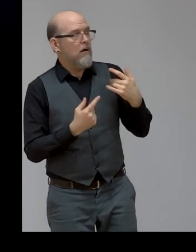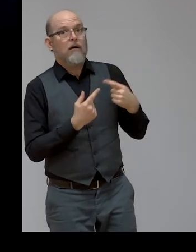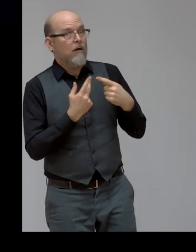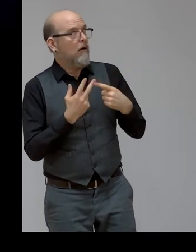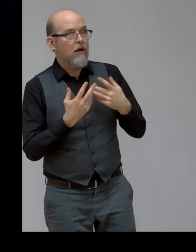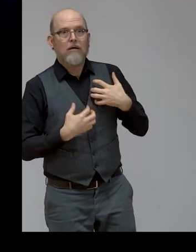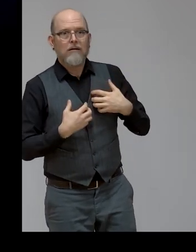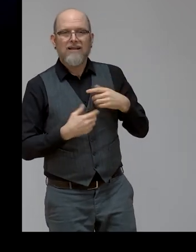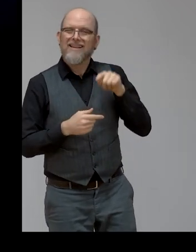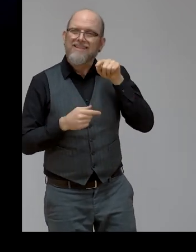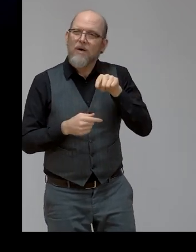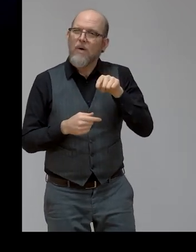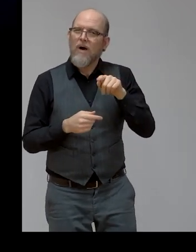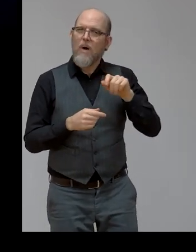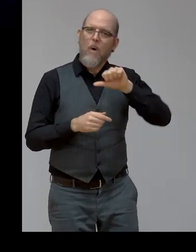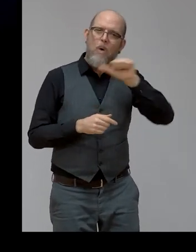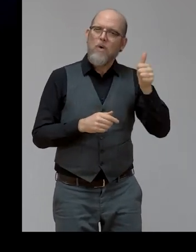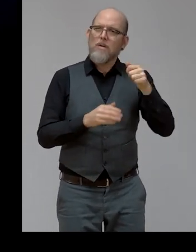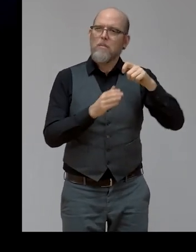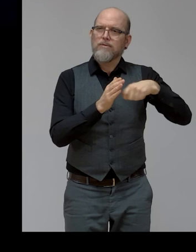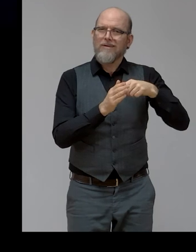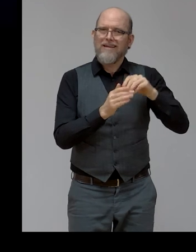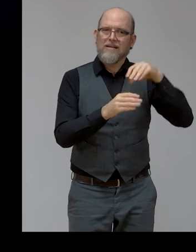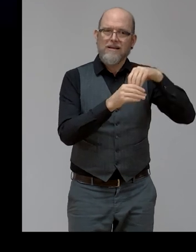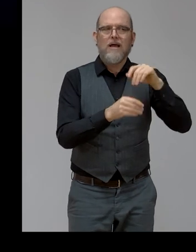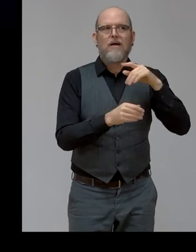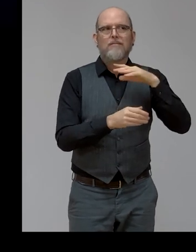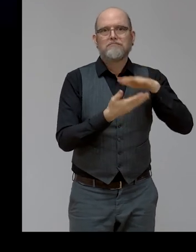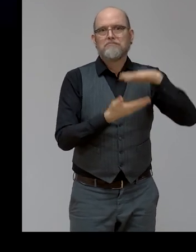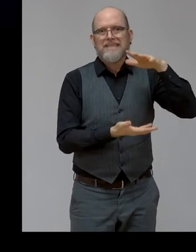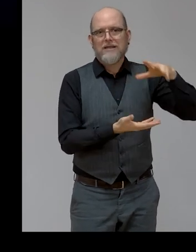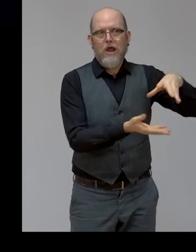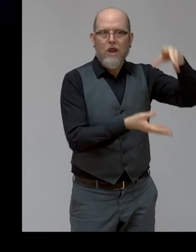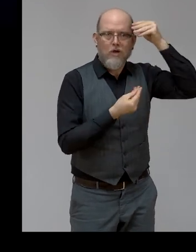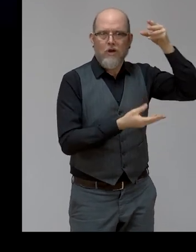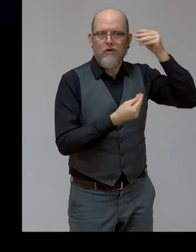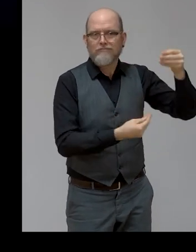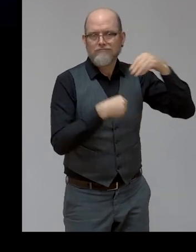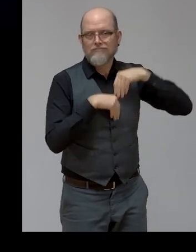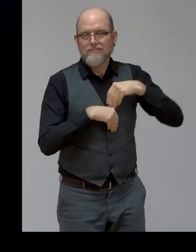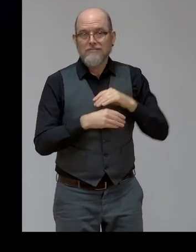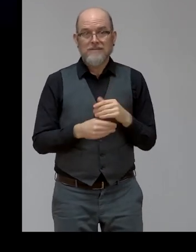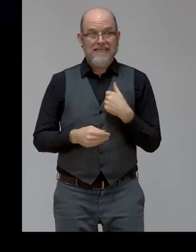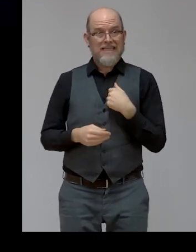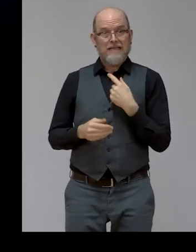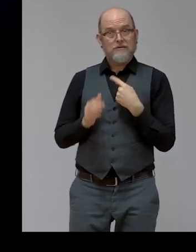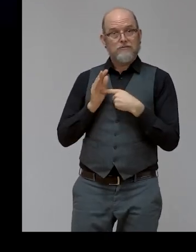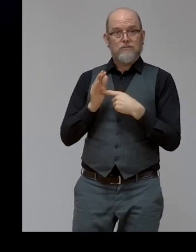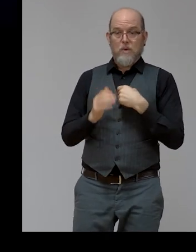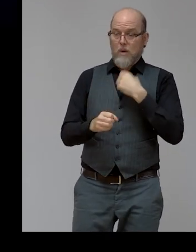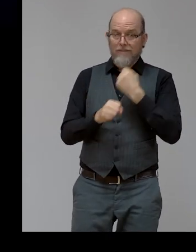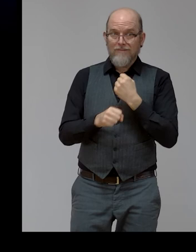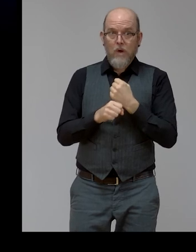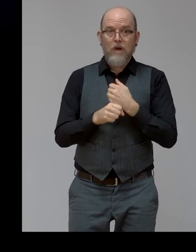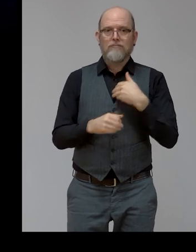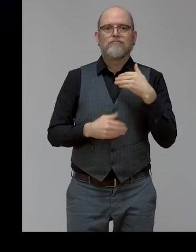other areas and friendships. You know, I can, if I'm working on something and I'm hesitating, I don't know, I pick up the phone